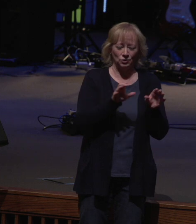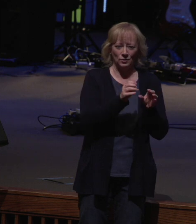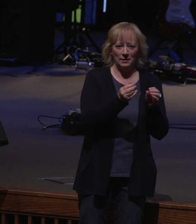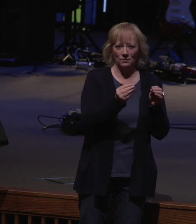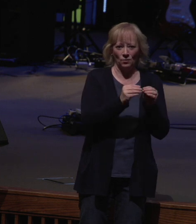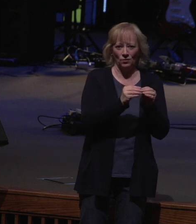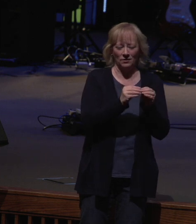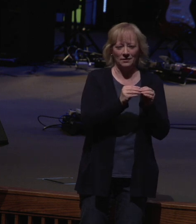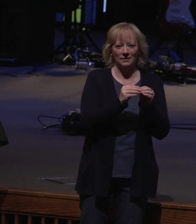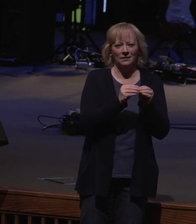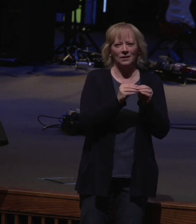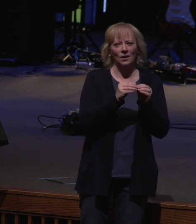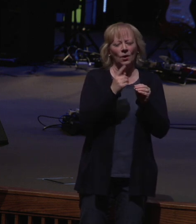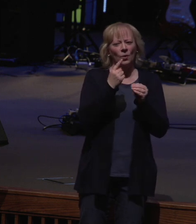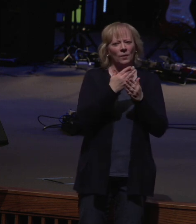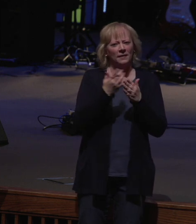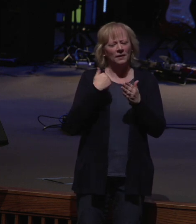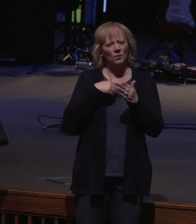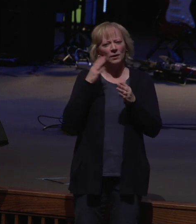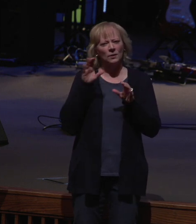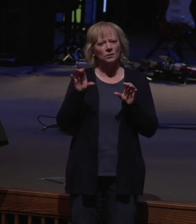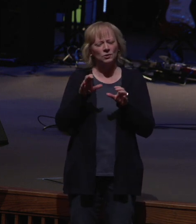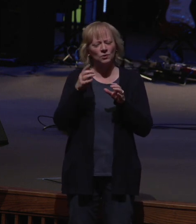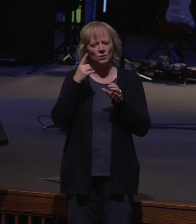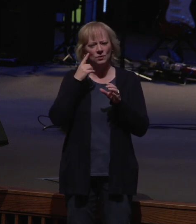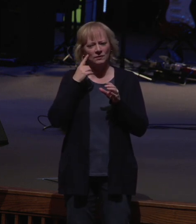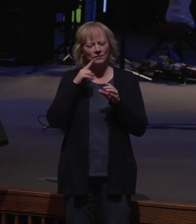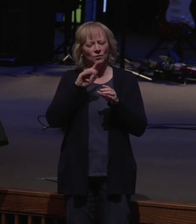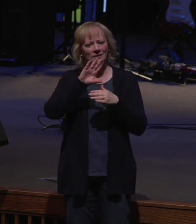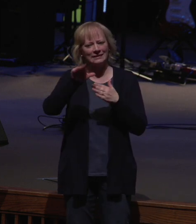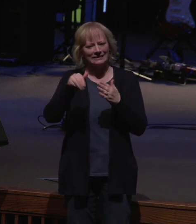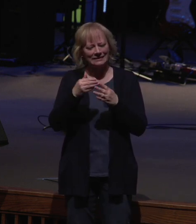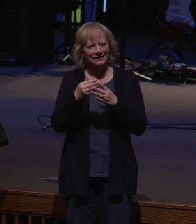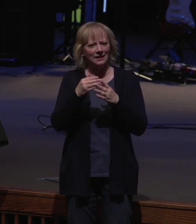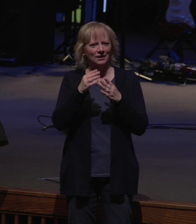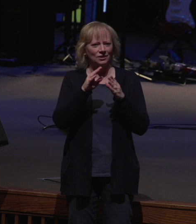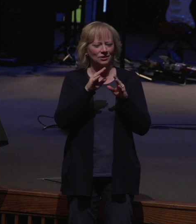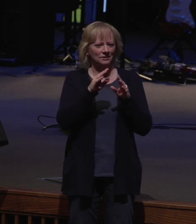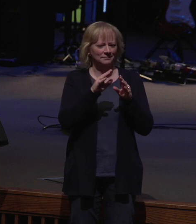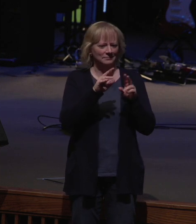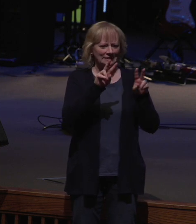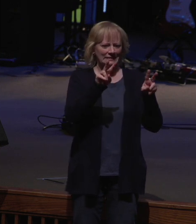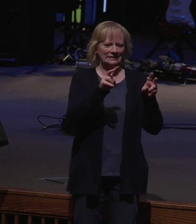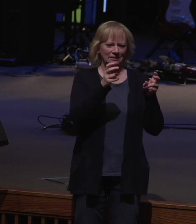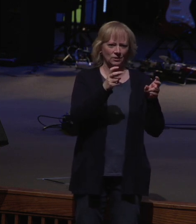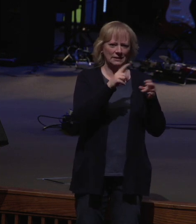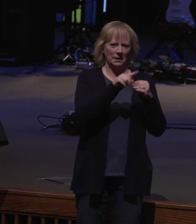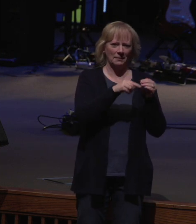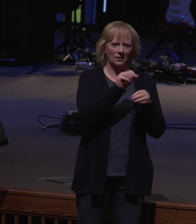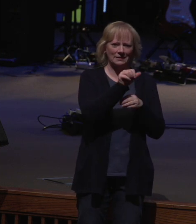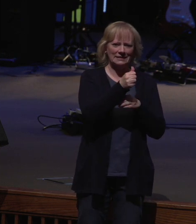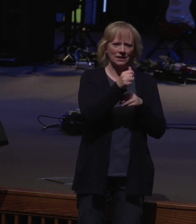Now, one of the things that we're going to do during this entire series of the 10 words